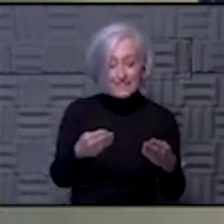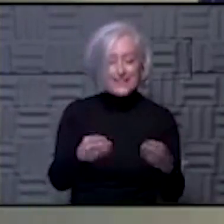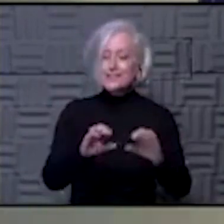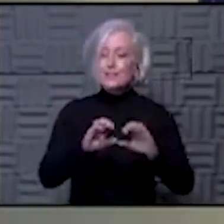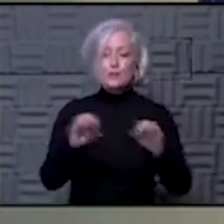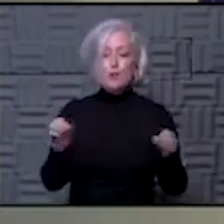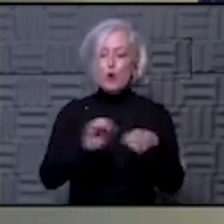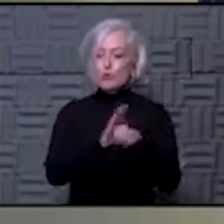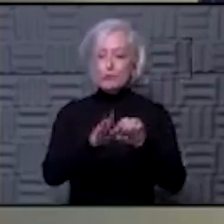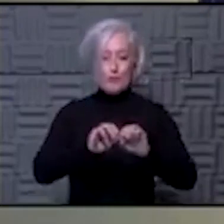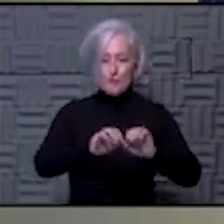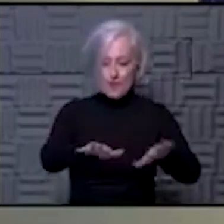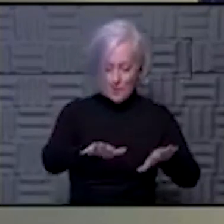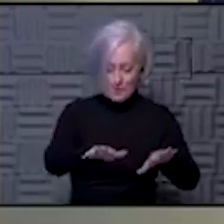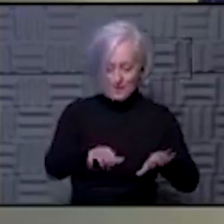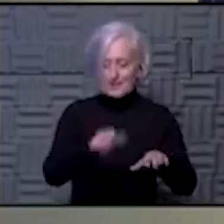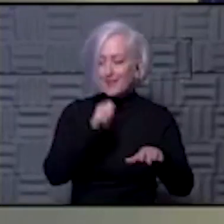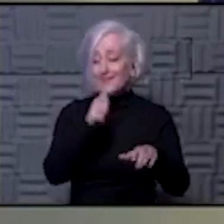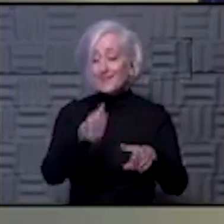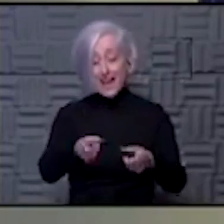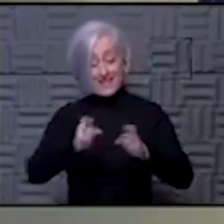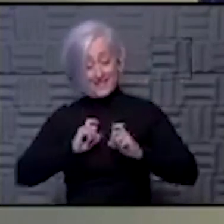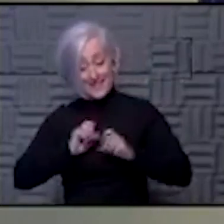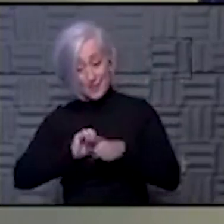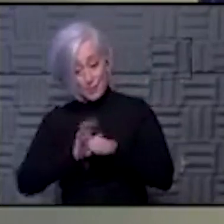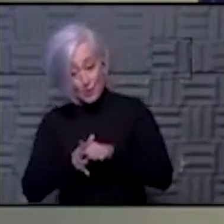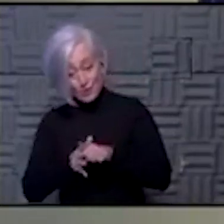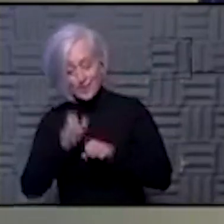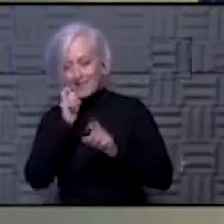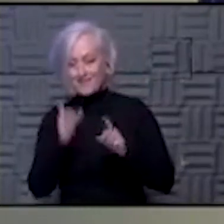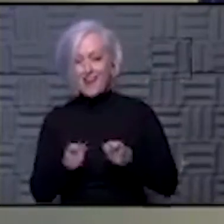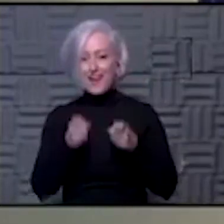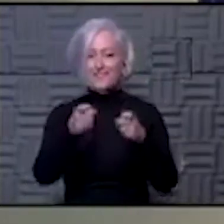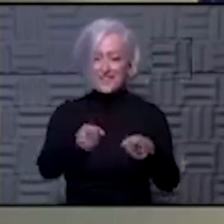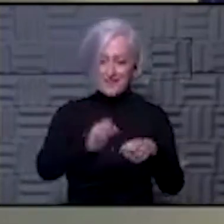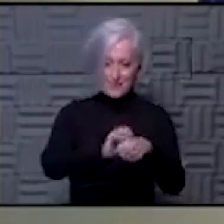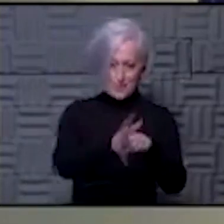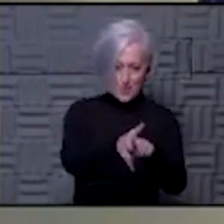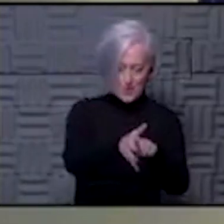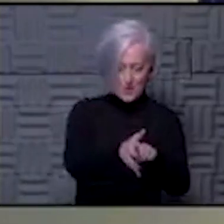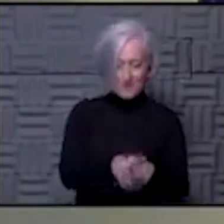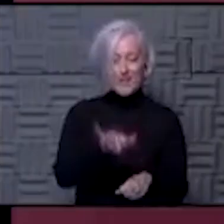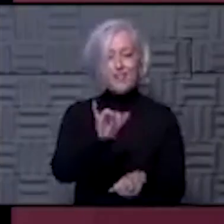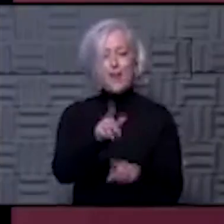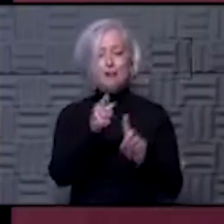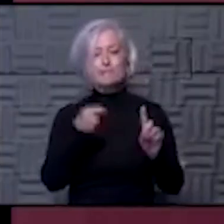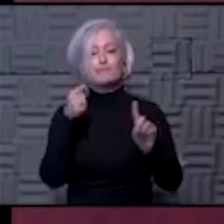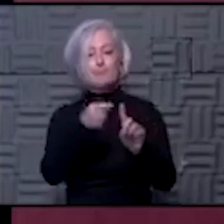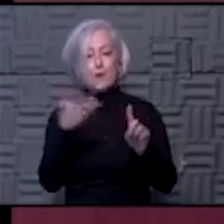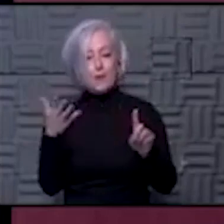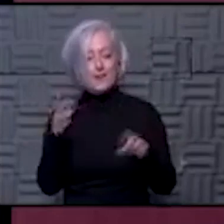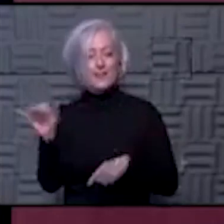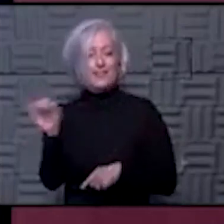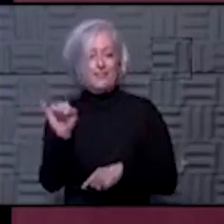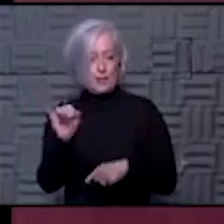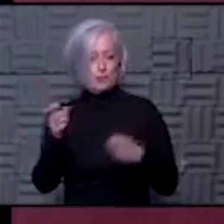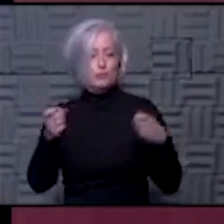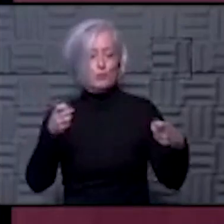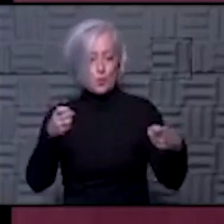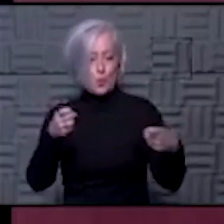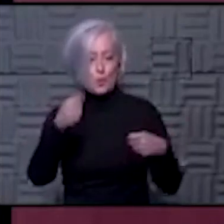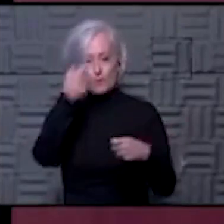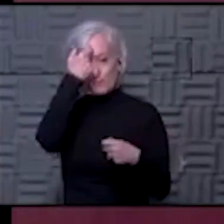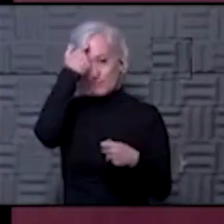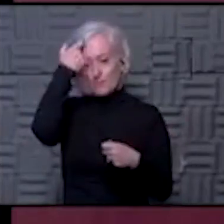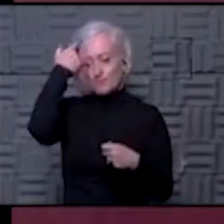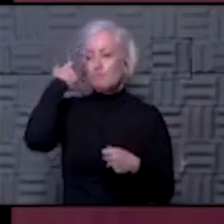And it simply comes down to, as you suggested, the fundamentals of infection control. Yeah, we've made this way too hard. So I was listening to